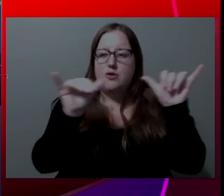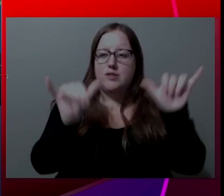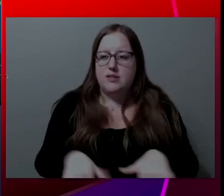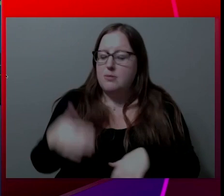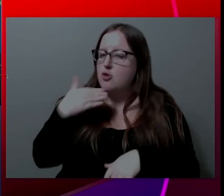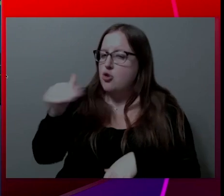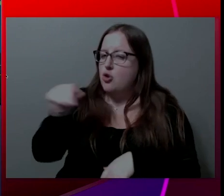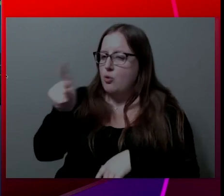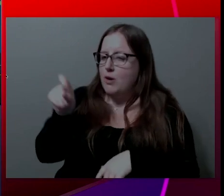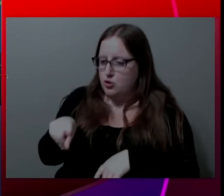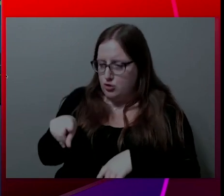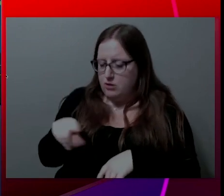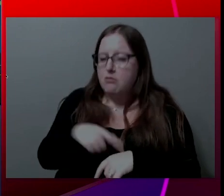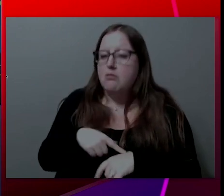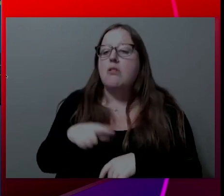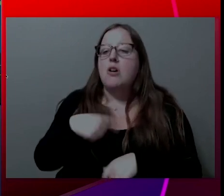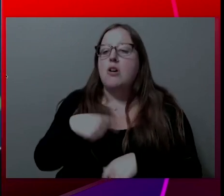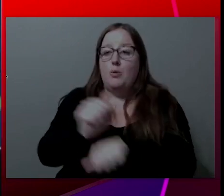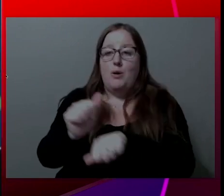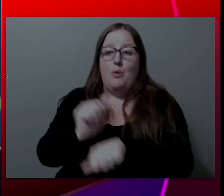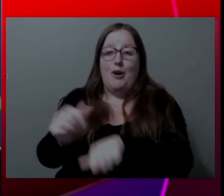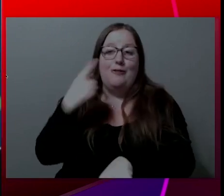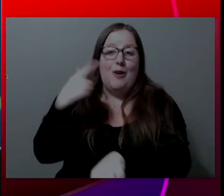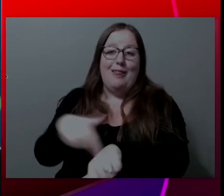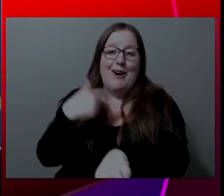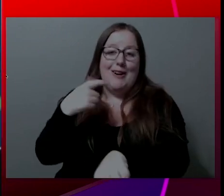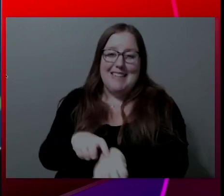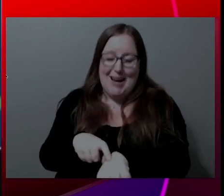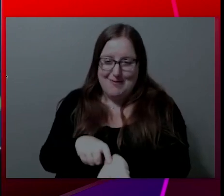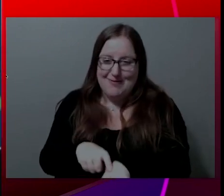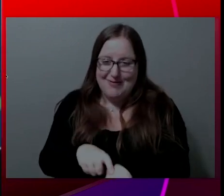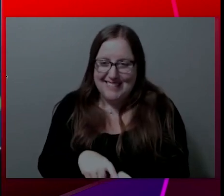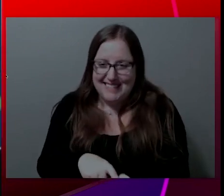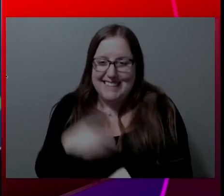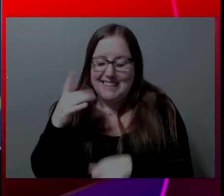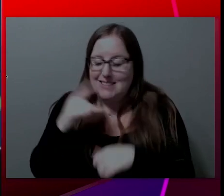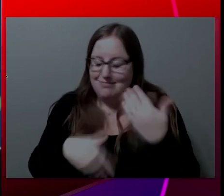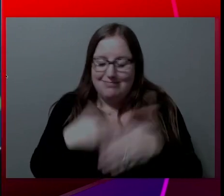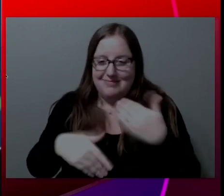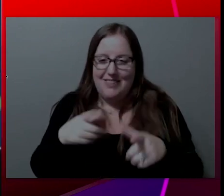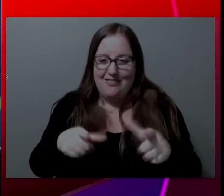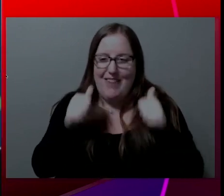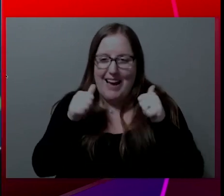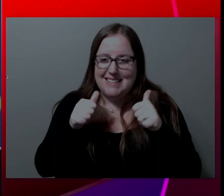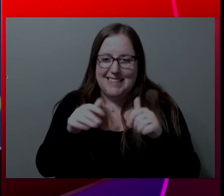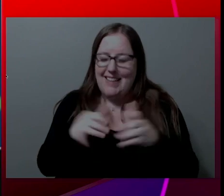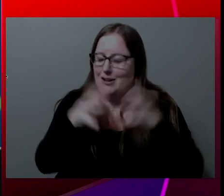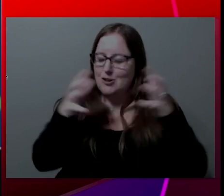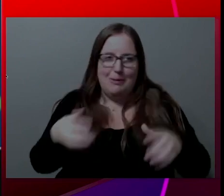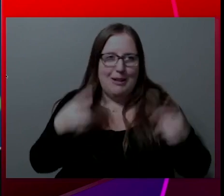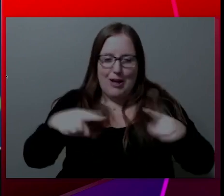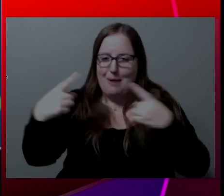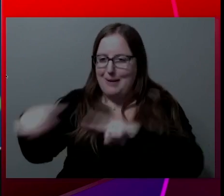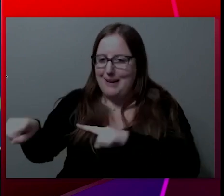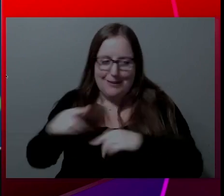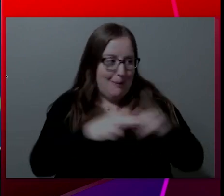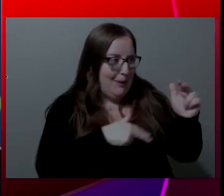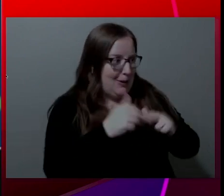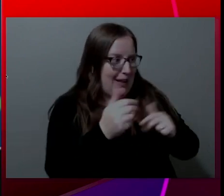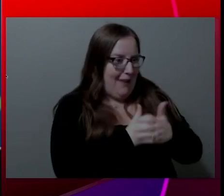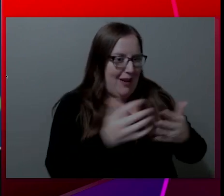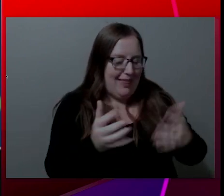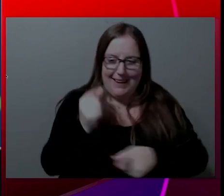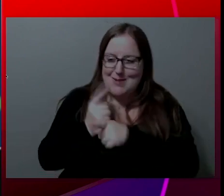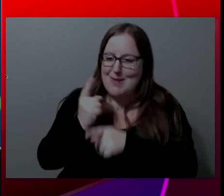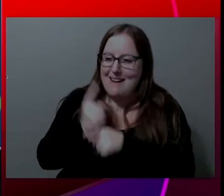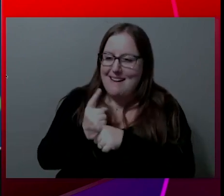question. We weren't for a long time. Because we're just moving very fast, and then we're like, wait, there's just too much going on. You're still building everything exactly. and maybe changing things.